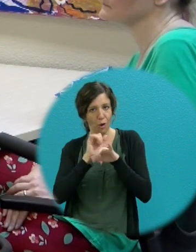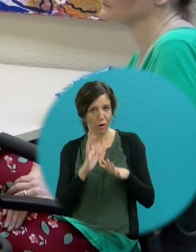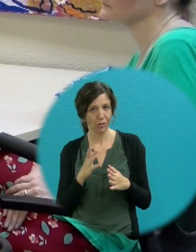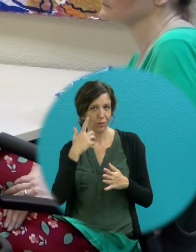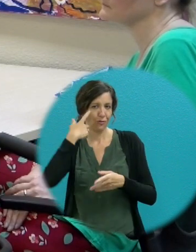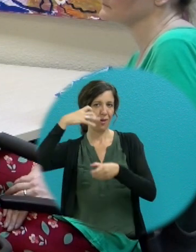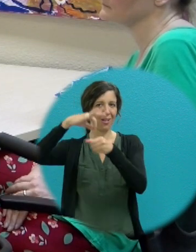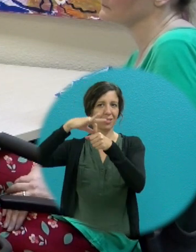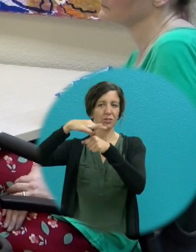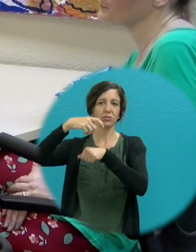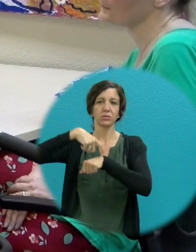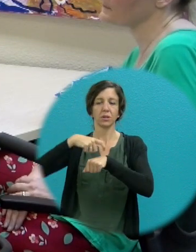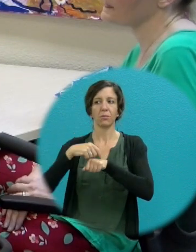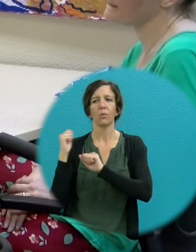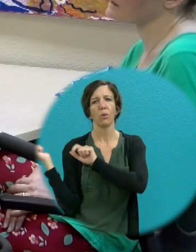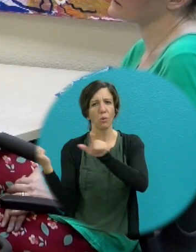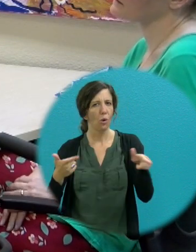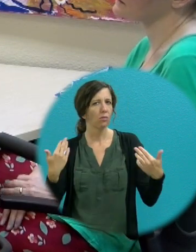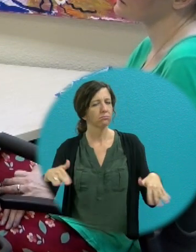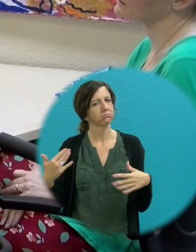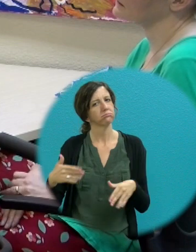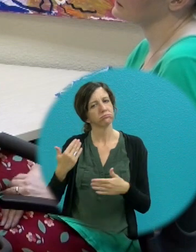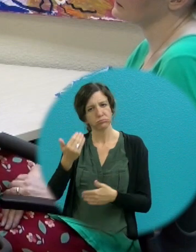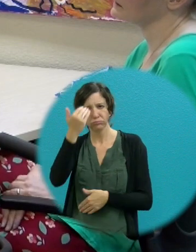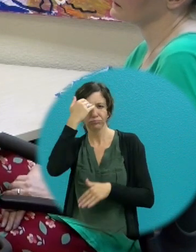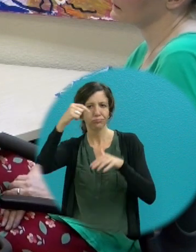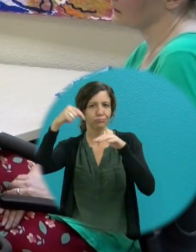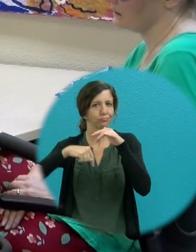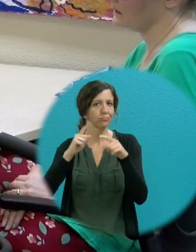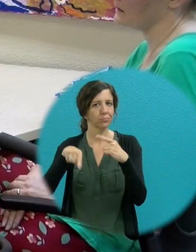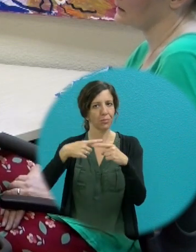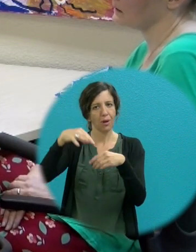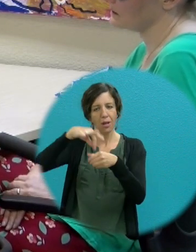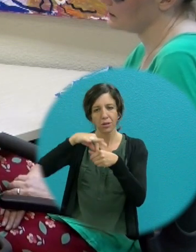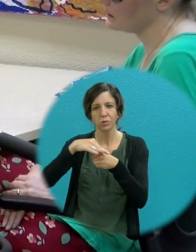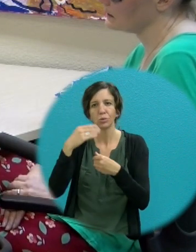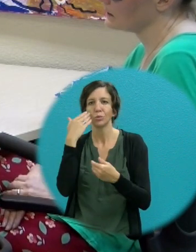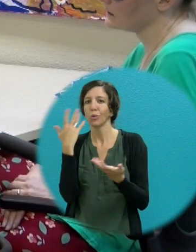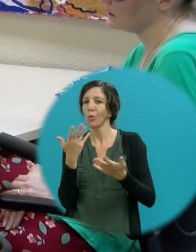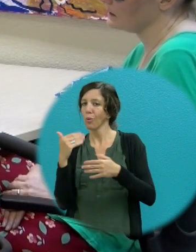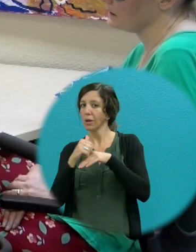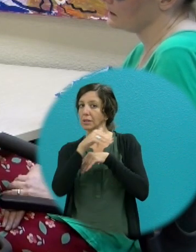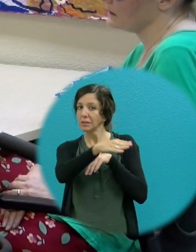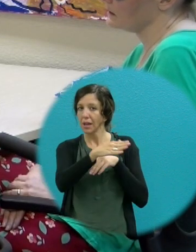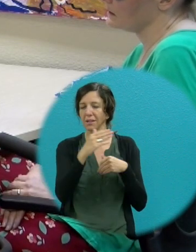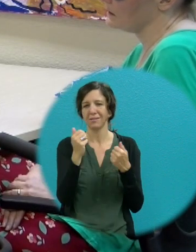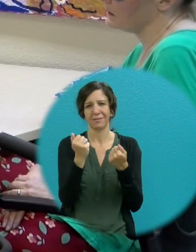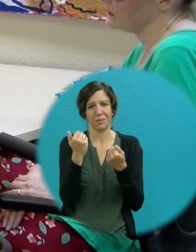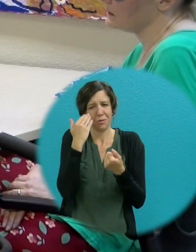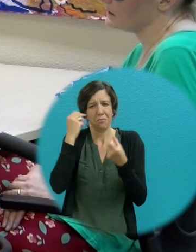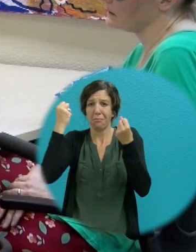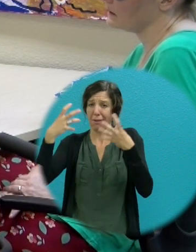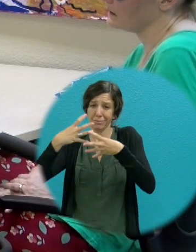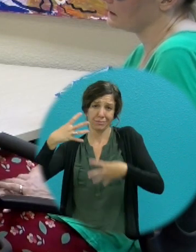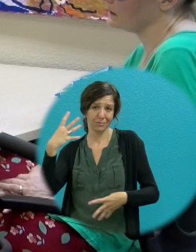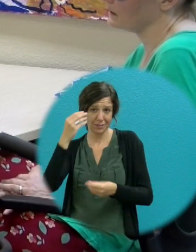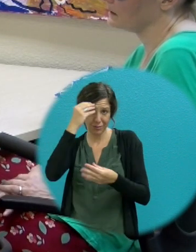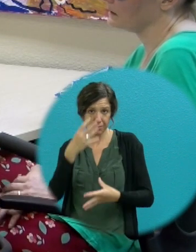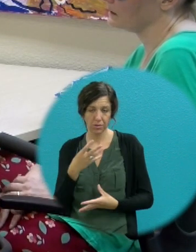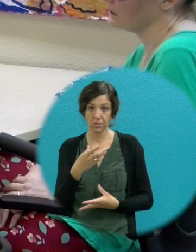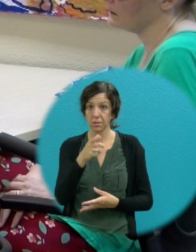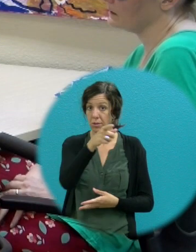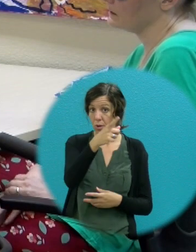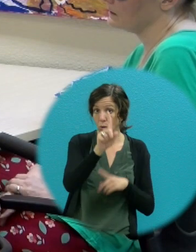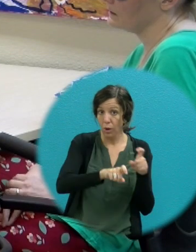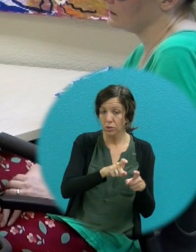and what's coming out, what's going to be shown to you guys, what's going to be, you know, delivered in the mail. So you can definitely feel free to call us, and we